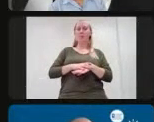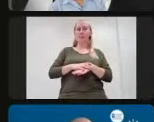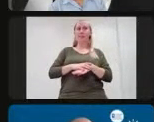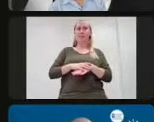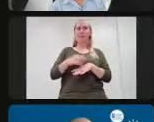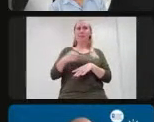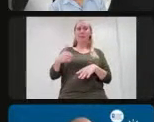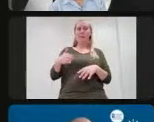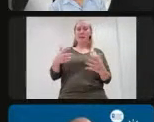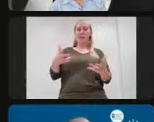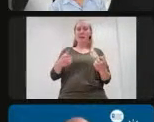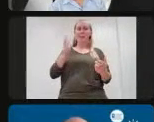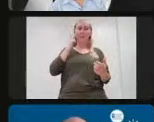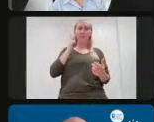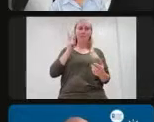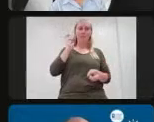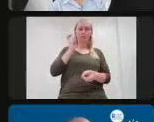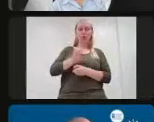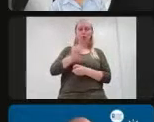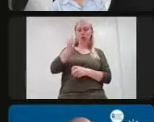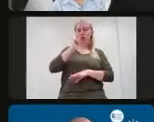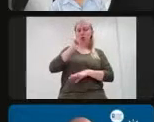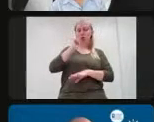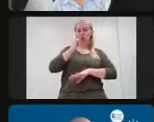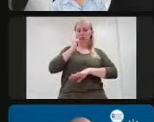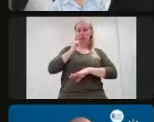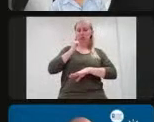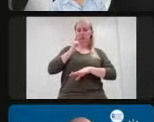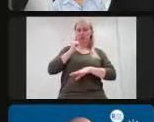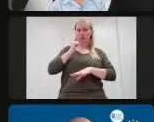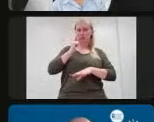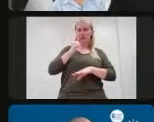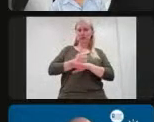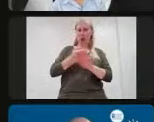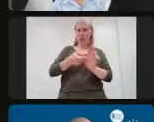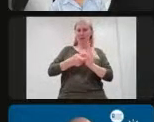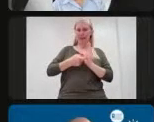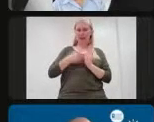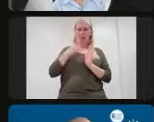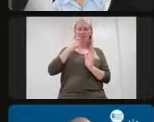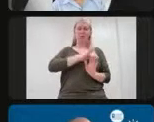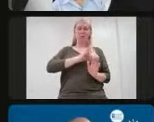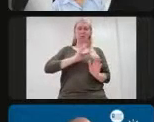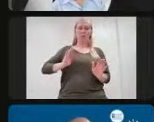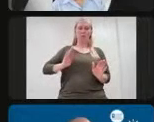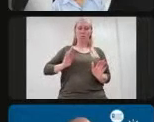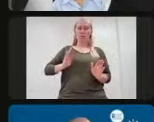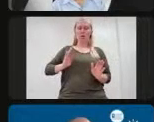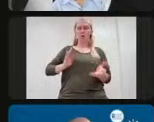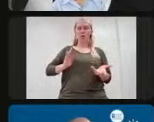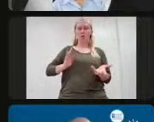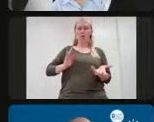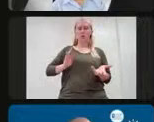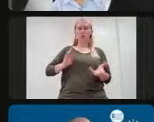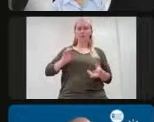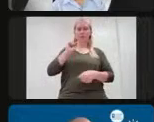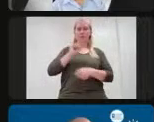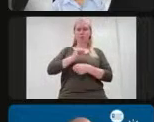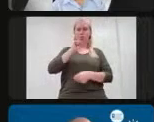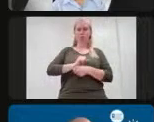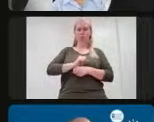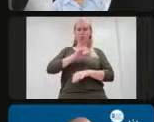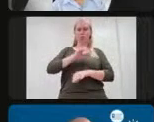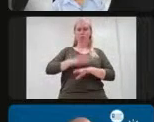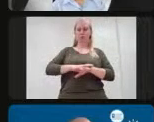I would like to see like a harder set obligation for the board to work on a